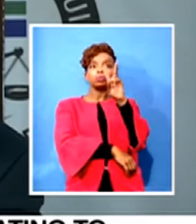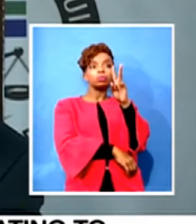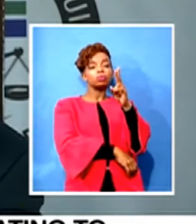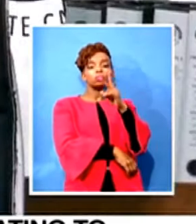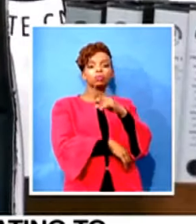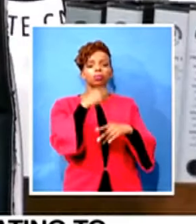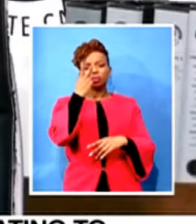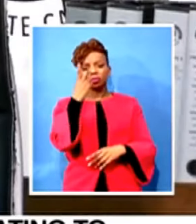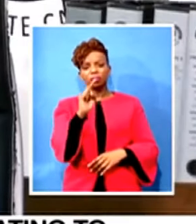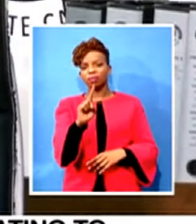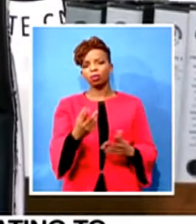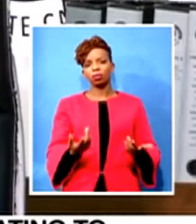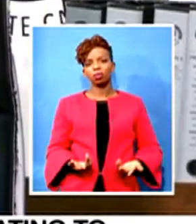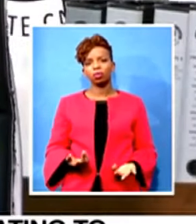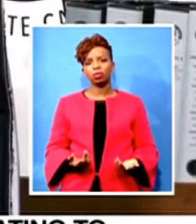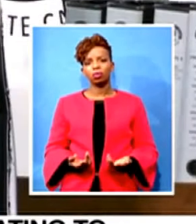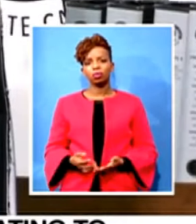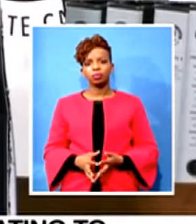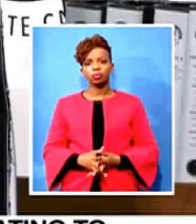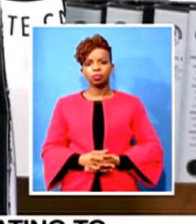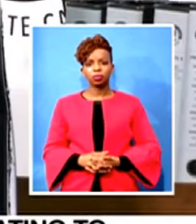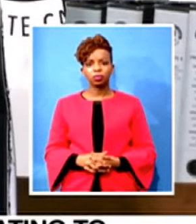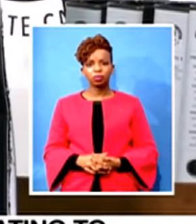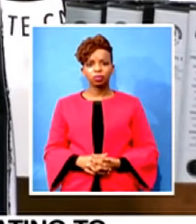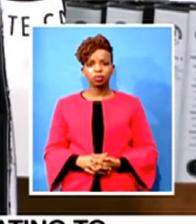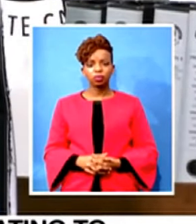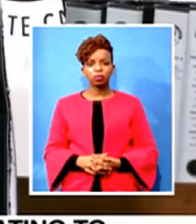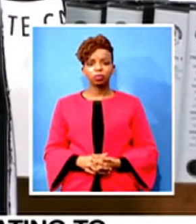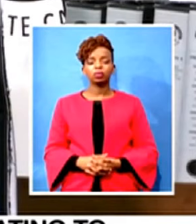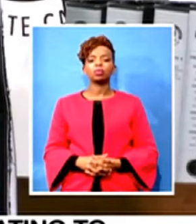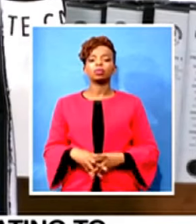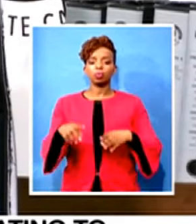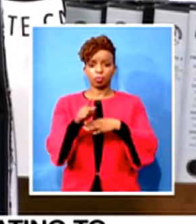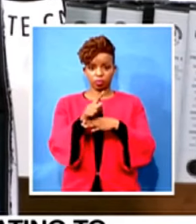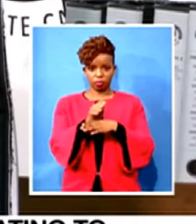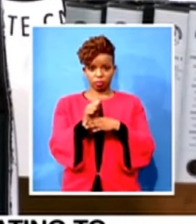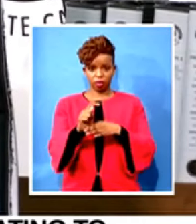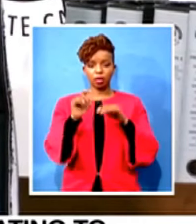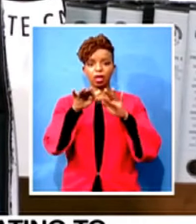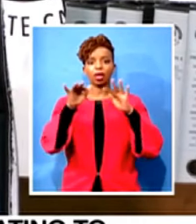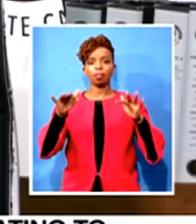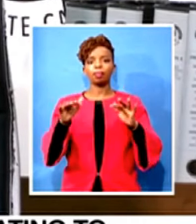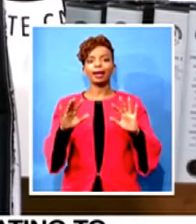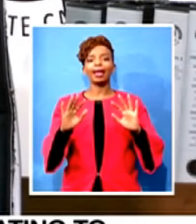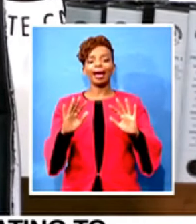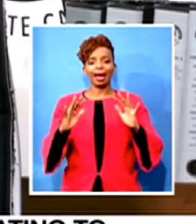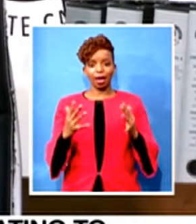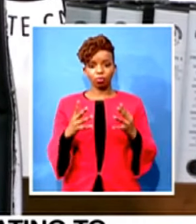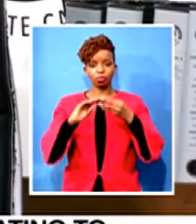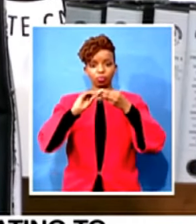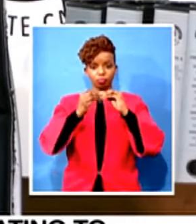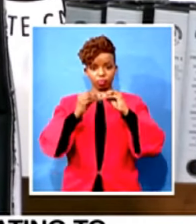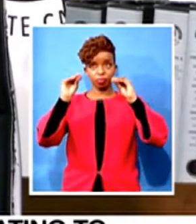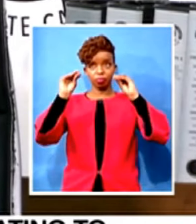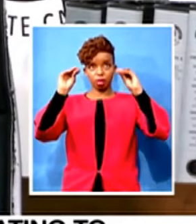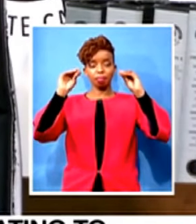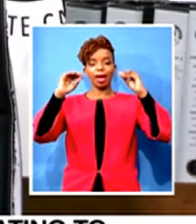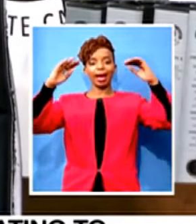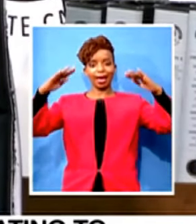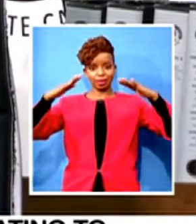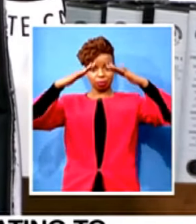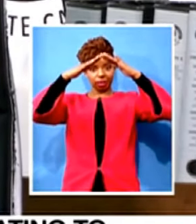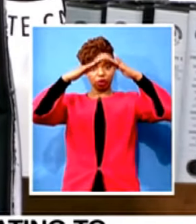We train people on how to identify asbestos. From outside, first